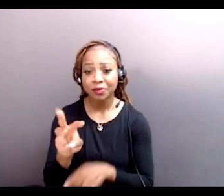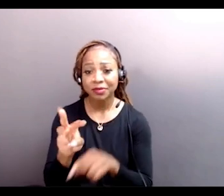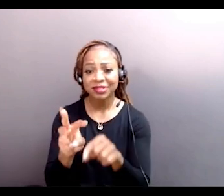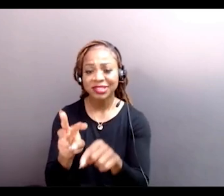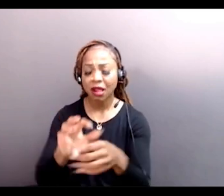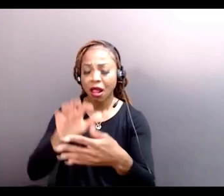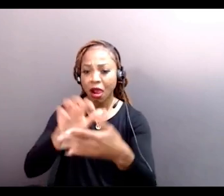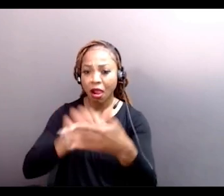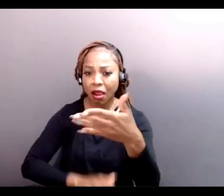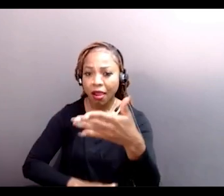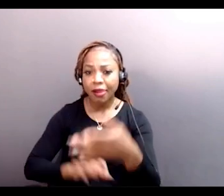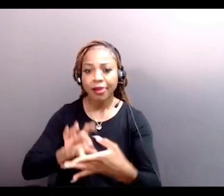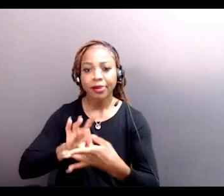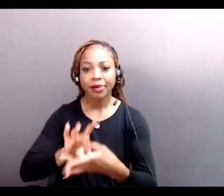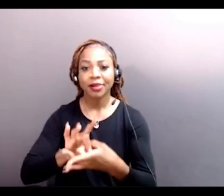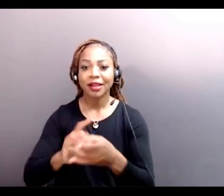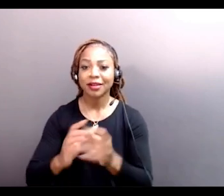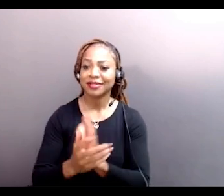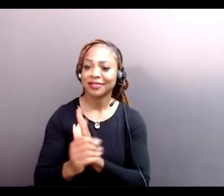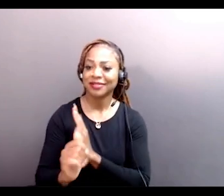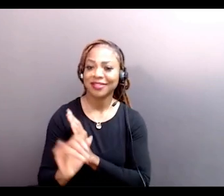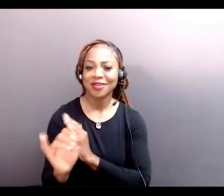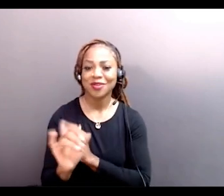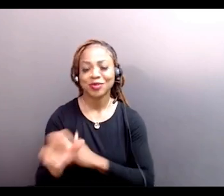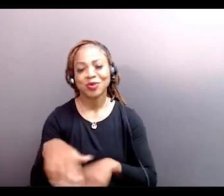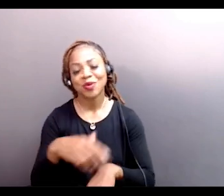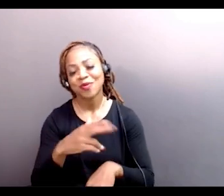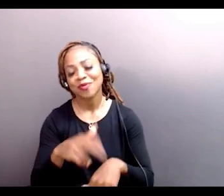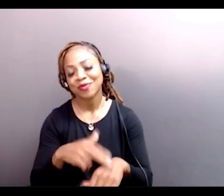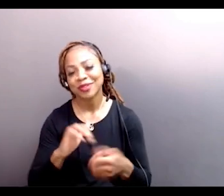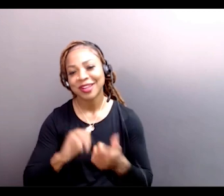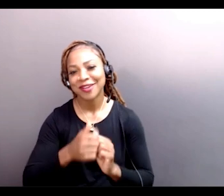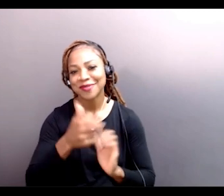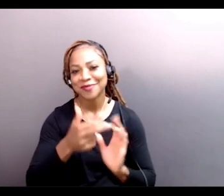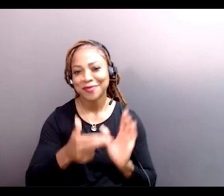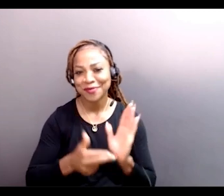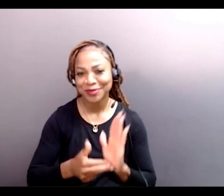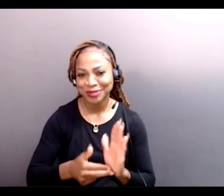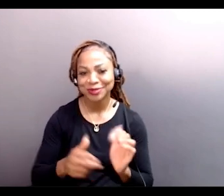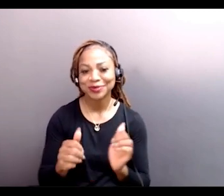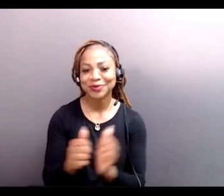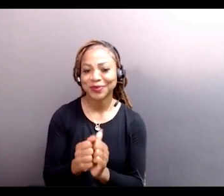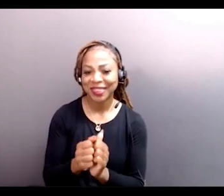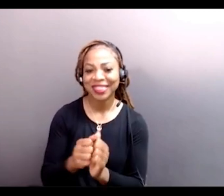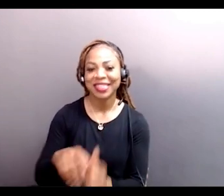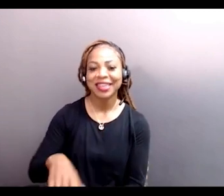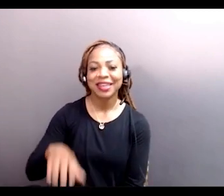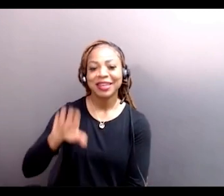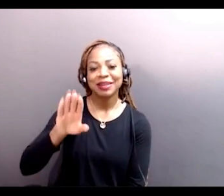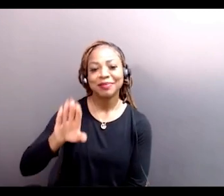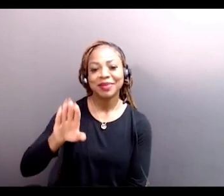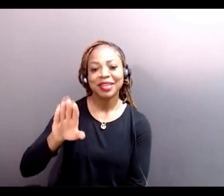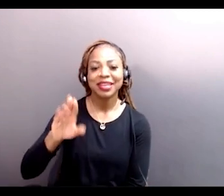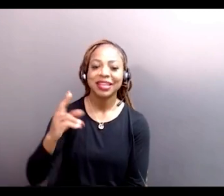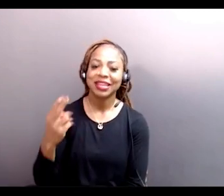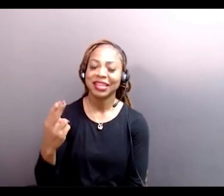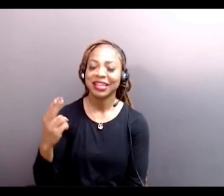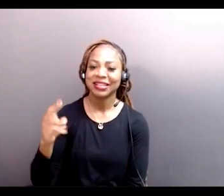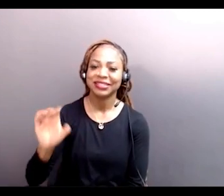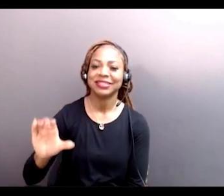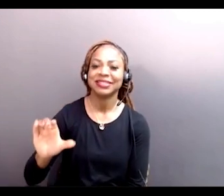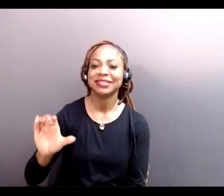that information around the competencies, and of course about how to register with the Black